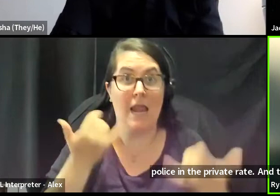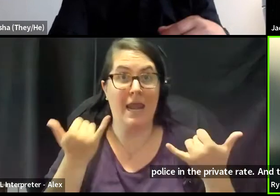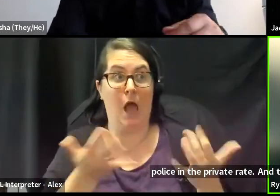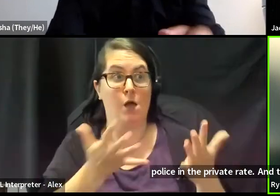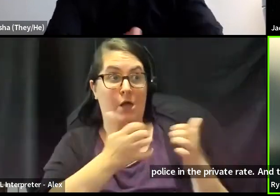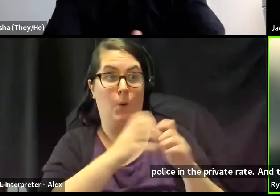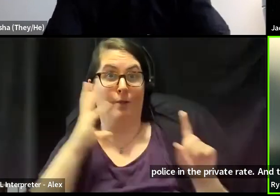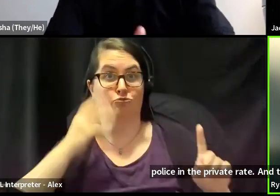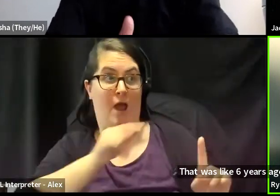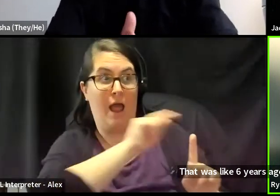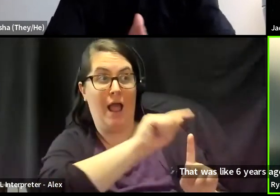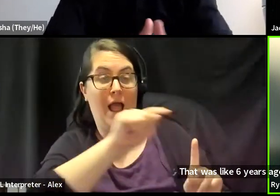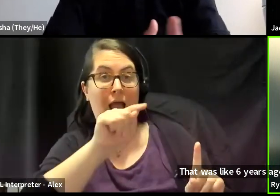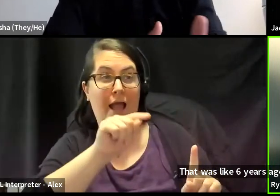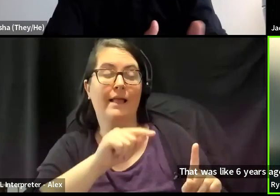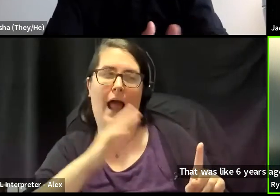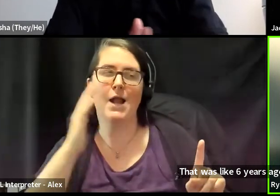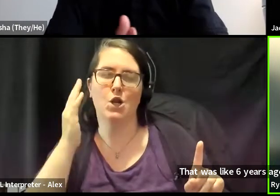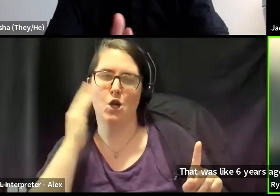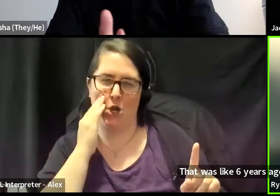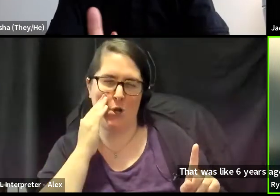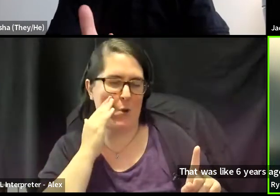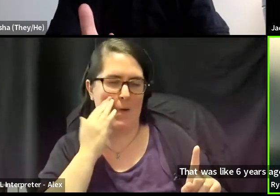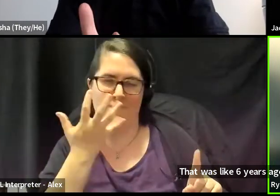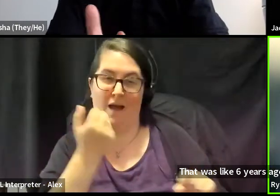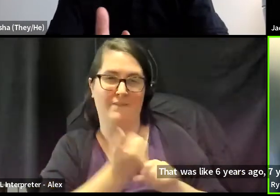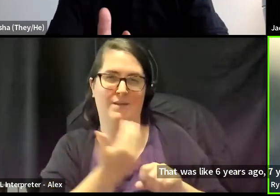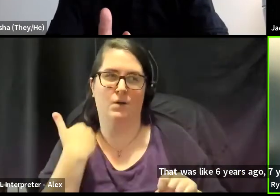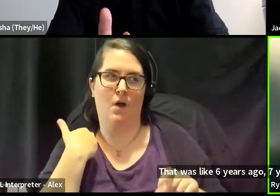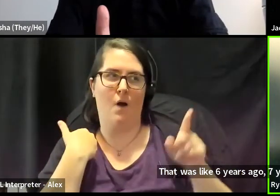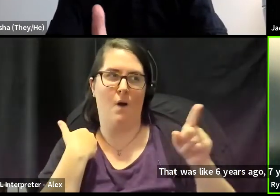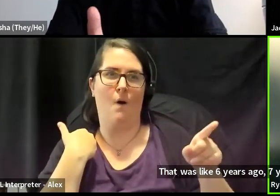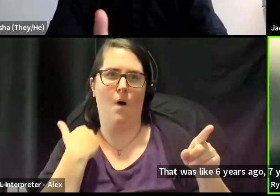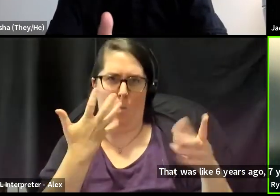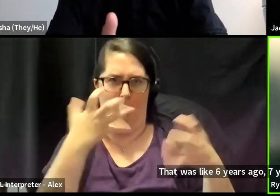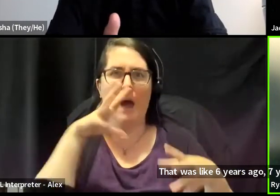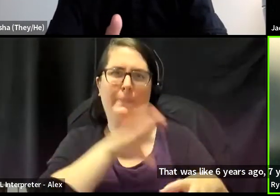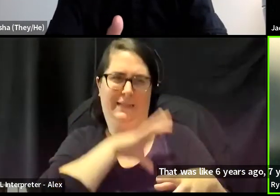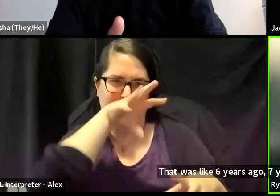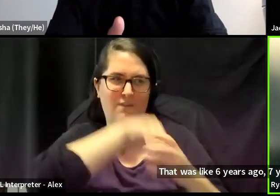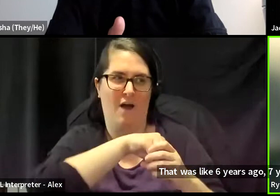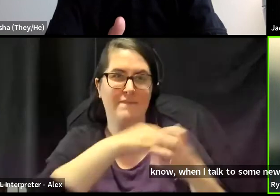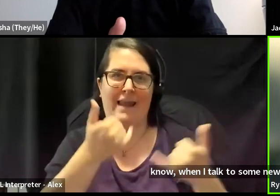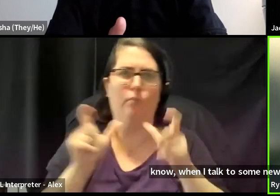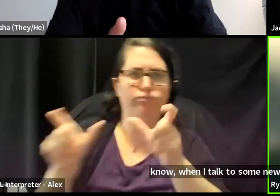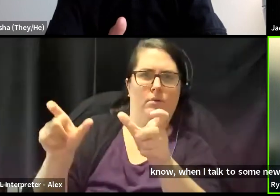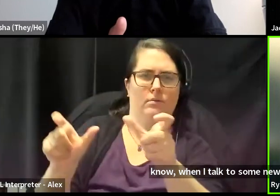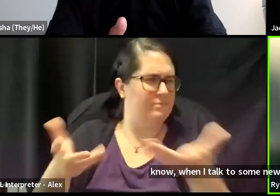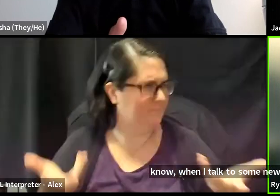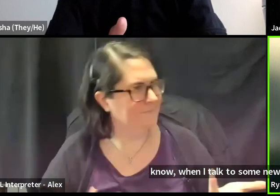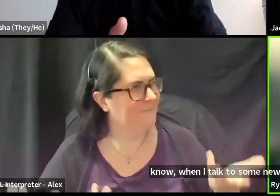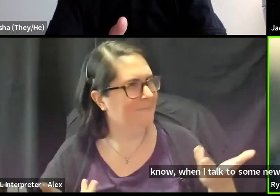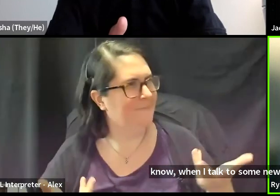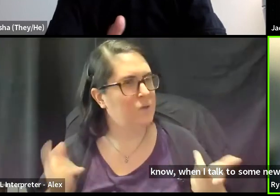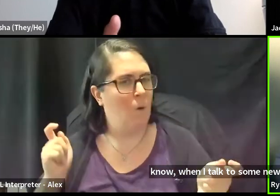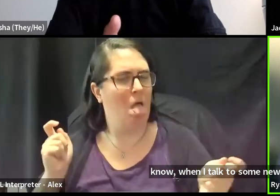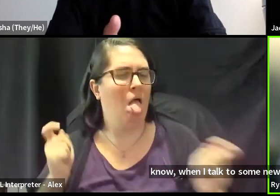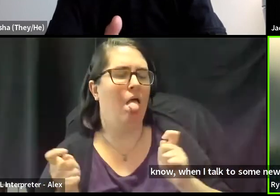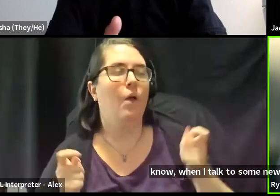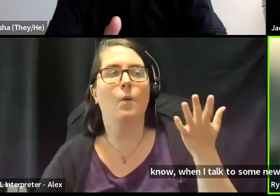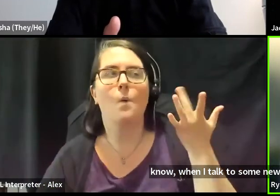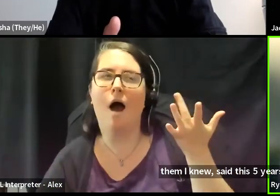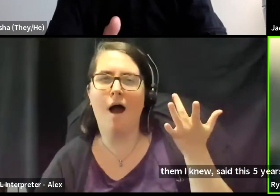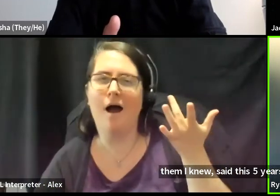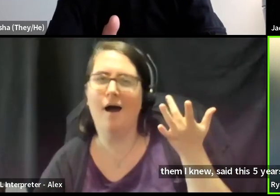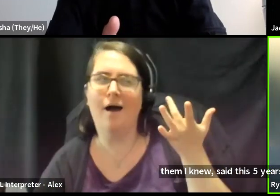artists, so many of them who I knew said this 5 years ago have now pivoted. But I always wonder, is that pivot because of actual engagement or is